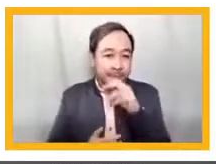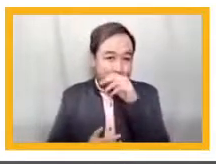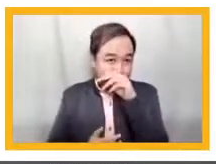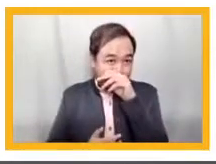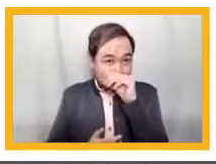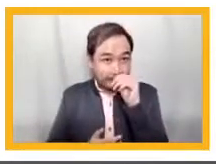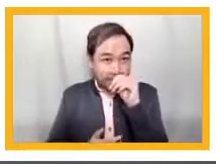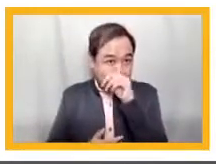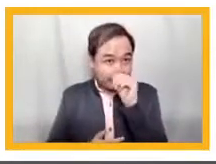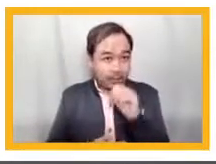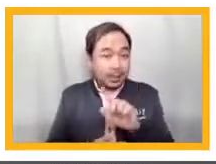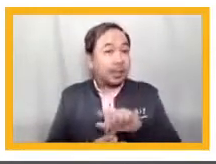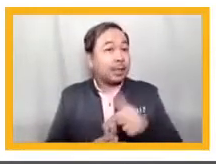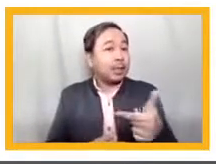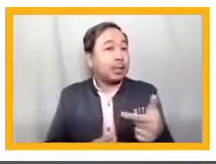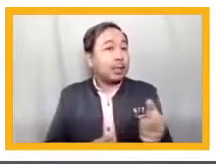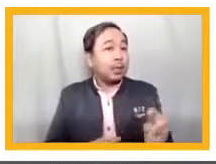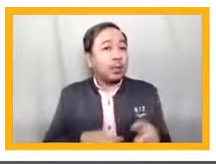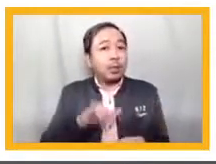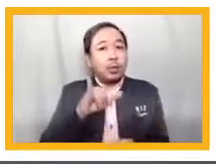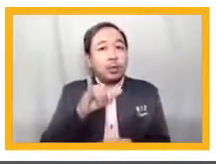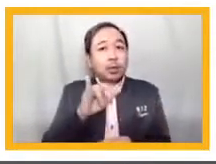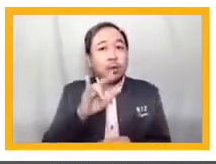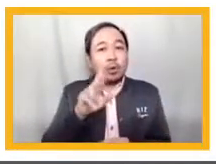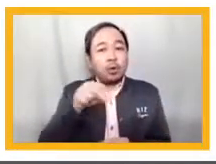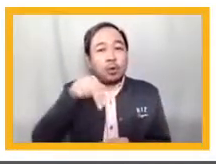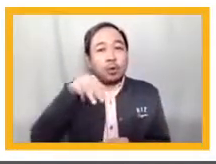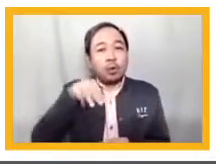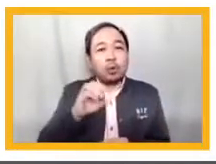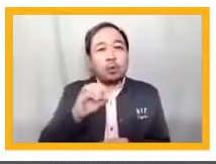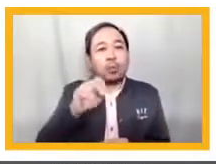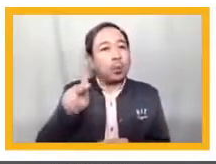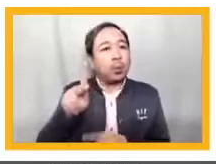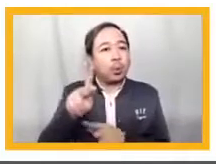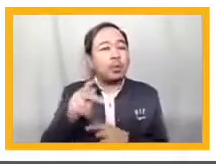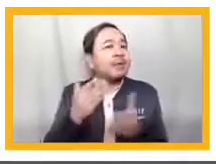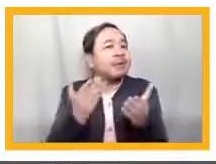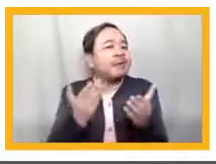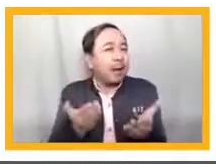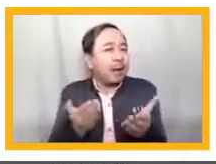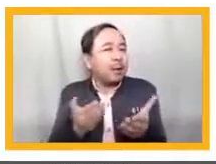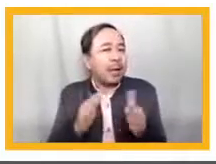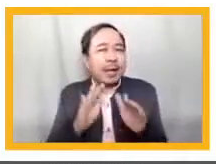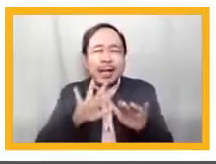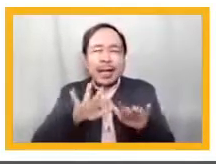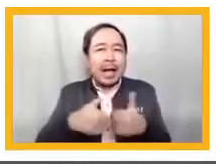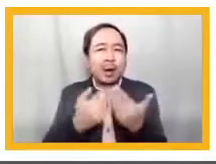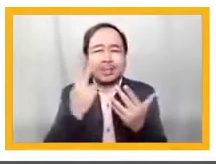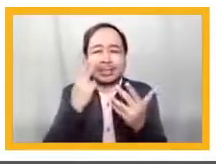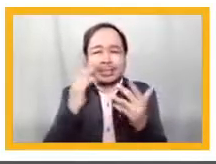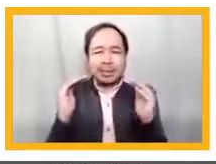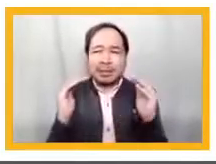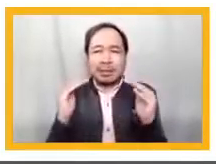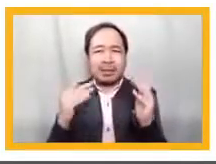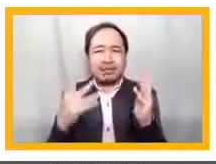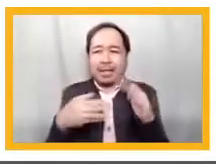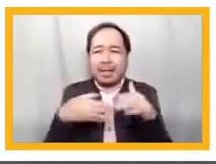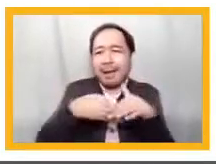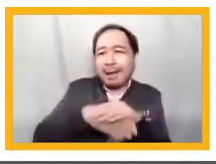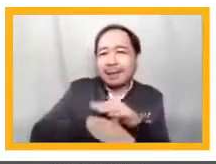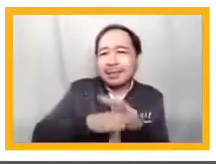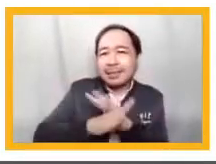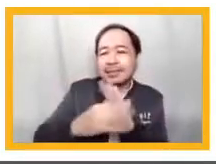Maybe you can touch on the closing the digital divide. Yes. How would you close the digital divide?